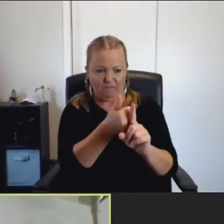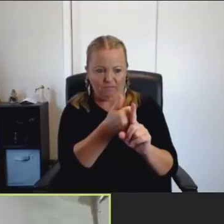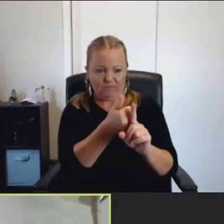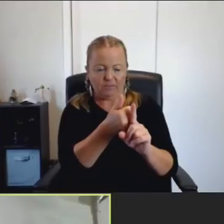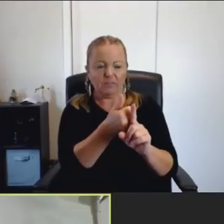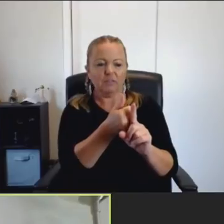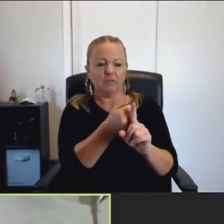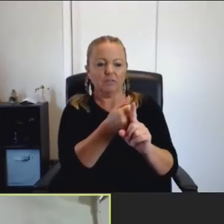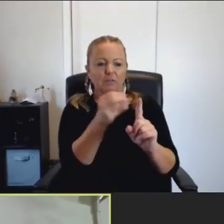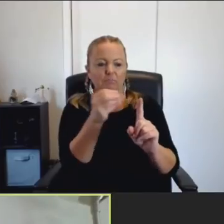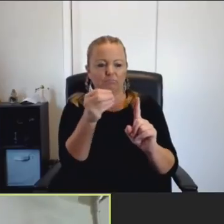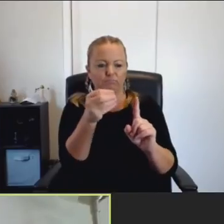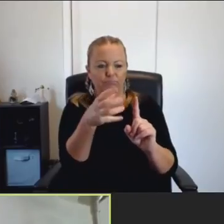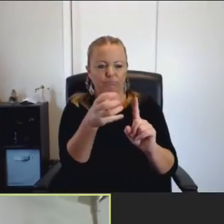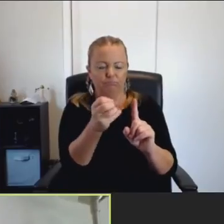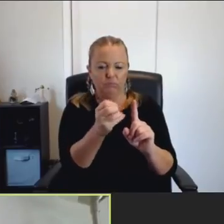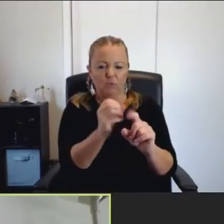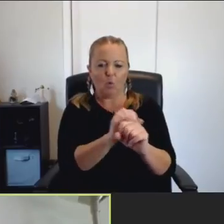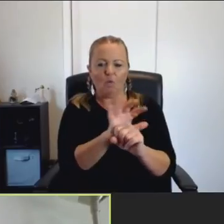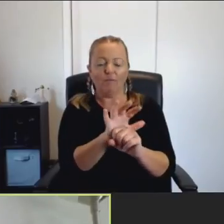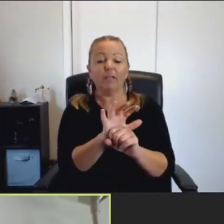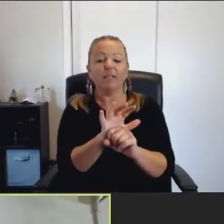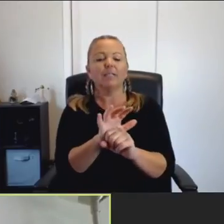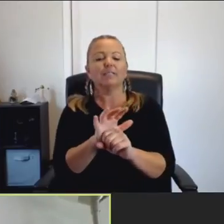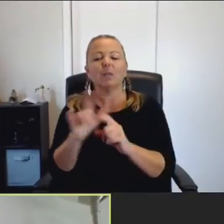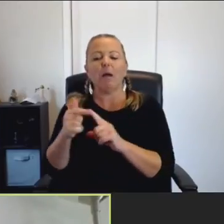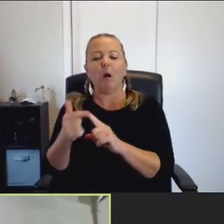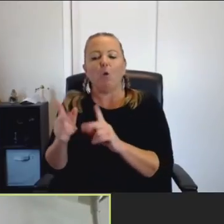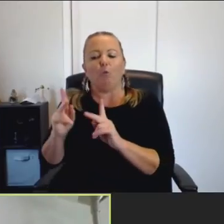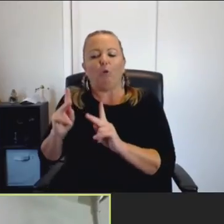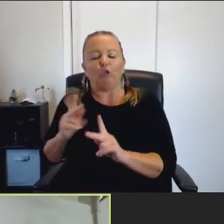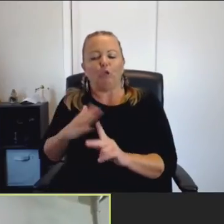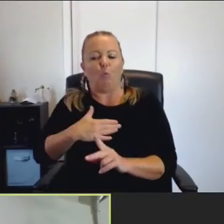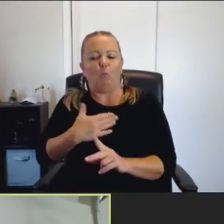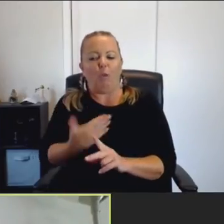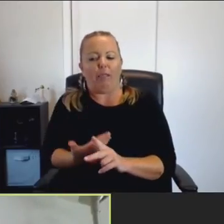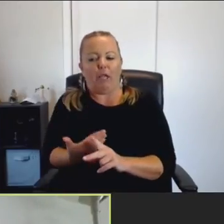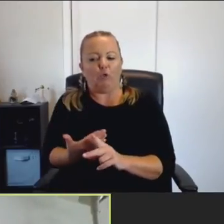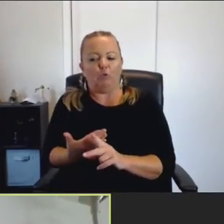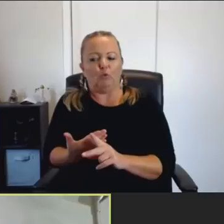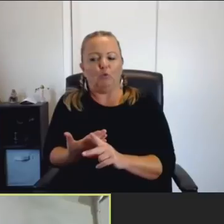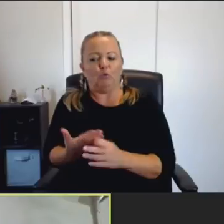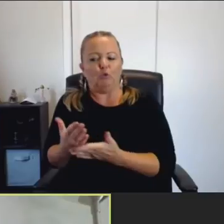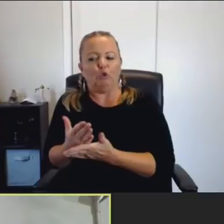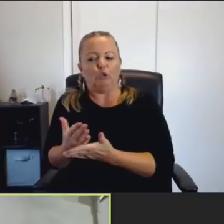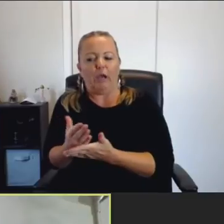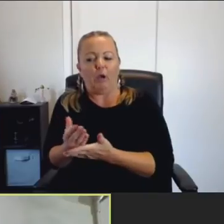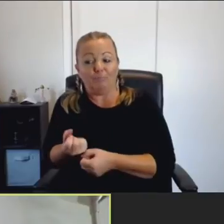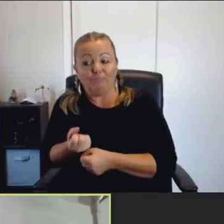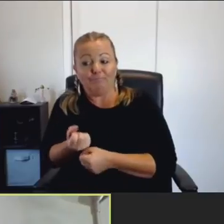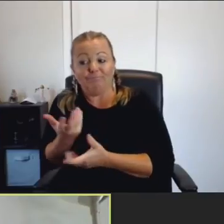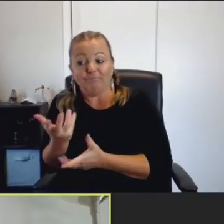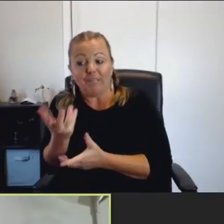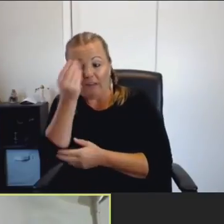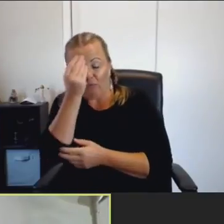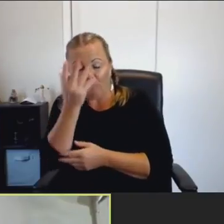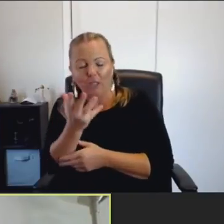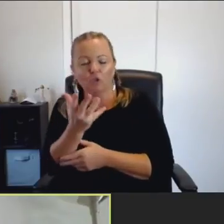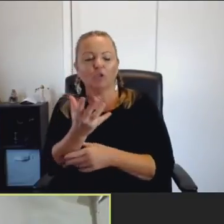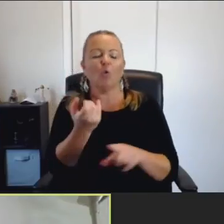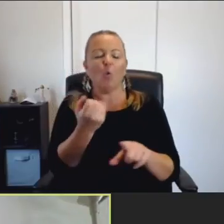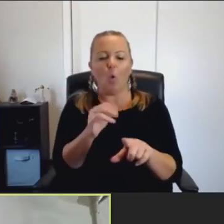to share their contacts with us. It's also about the contacts being willing to pick up the phone and answer the call to provide information to